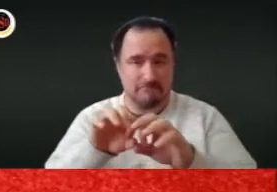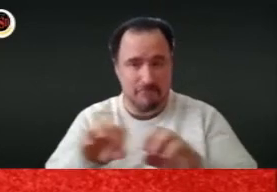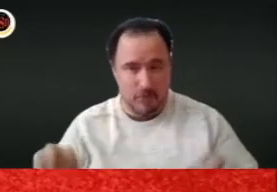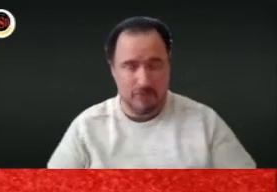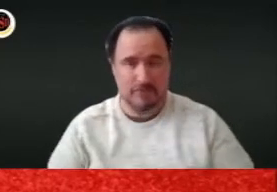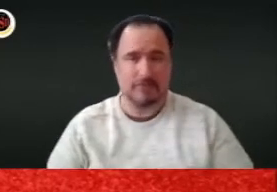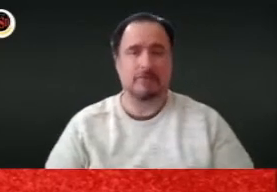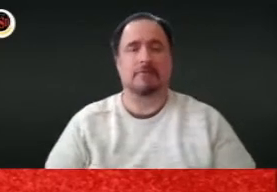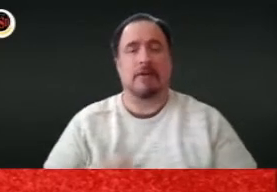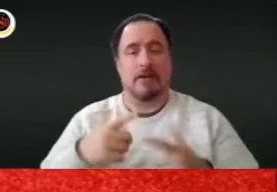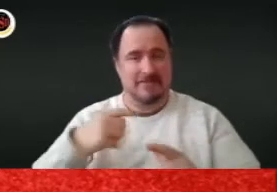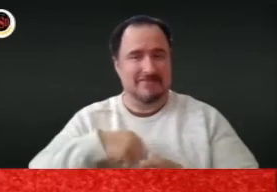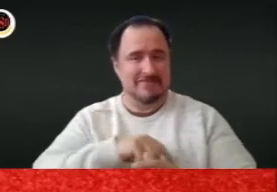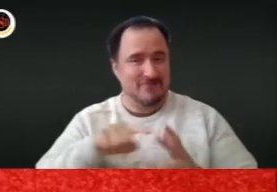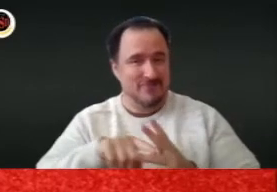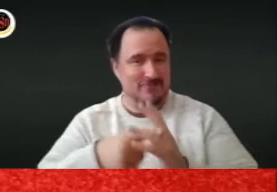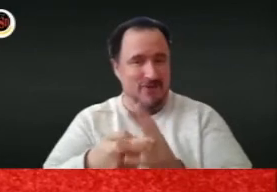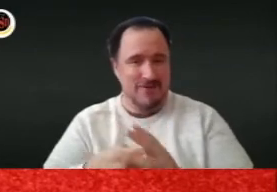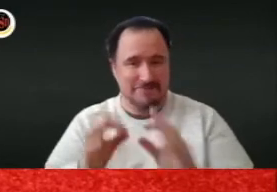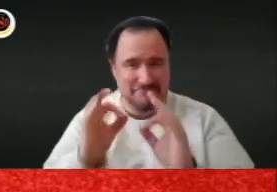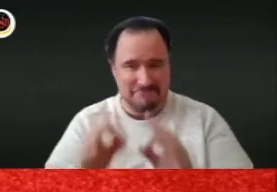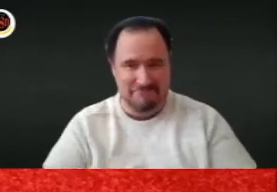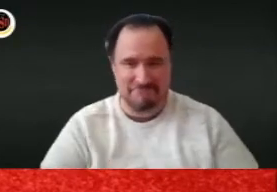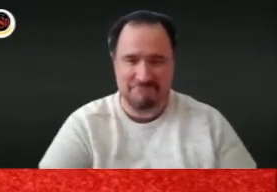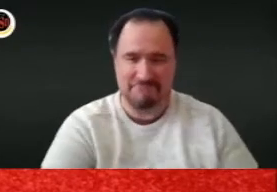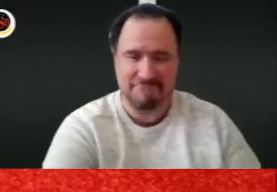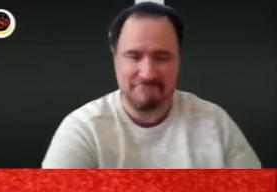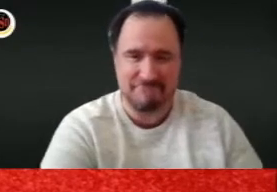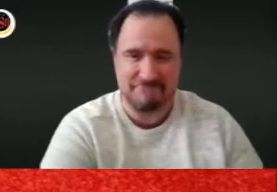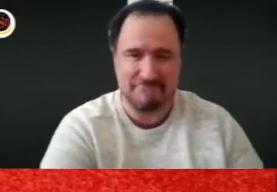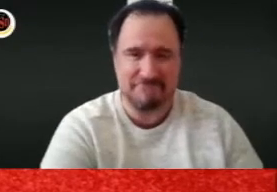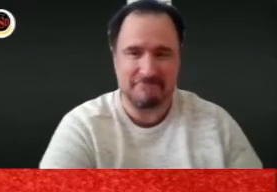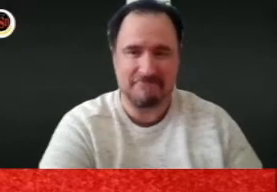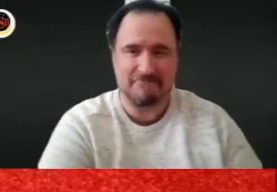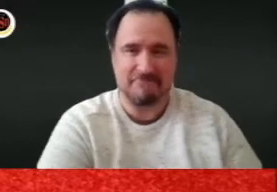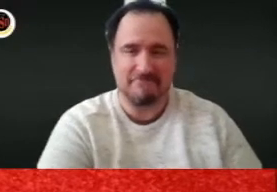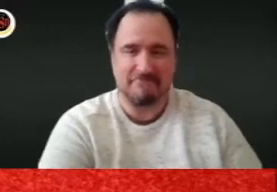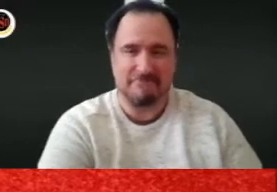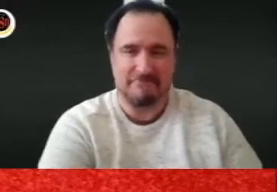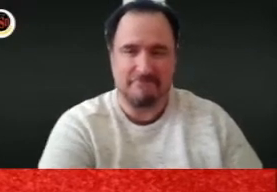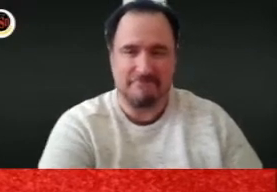are required for graduation and to receive your diploma. So hopefully this helps.